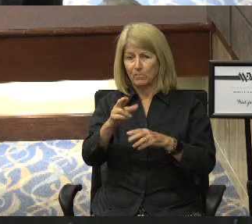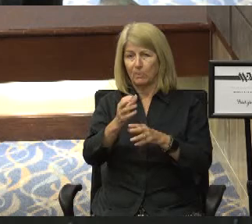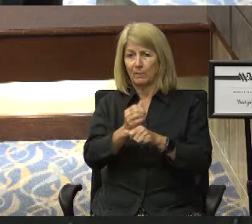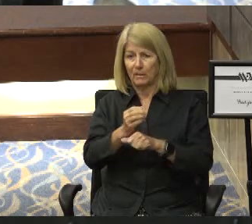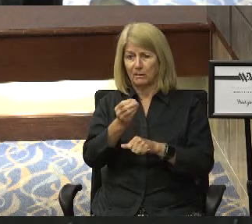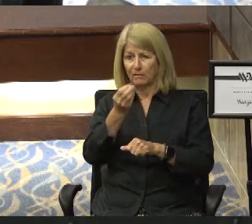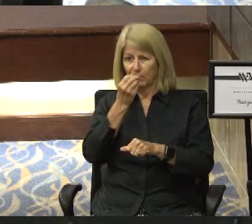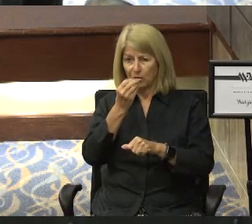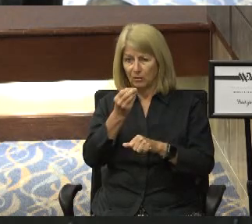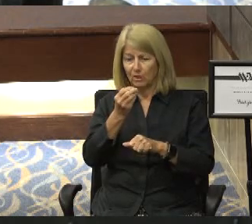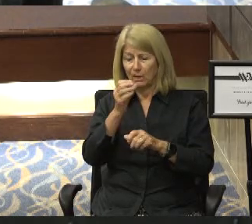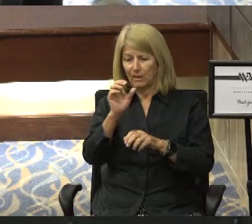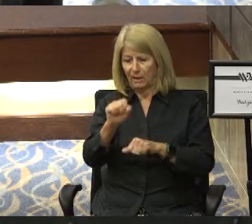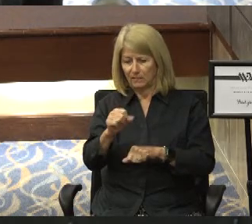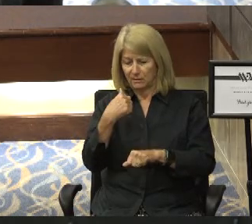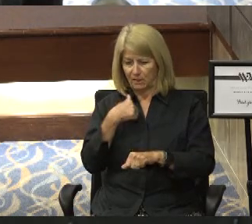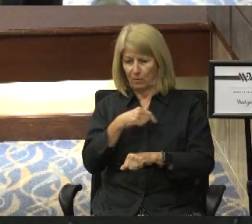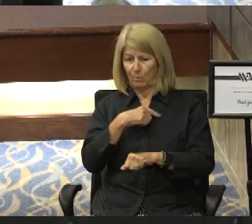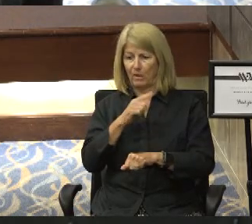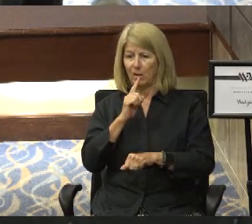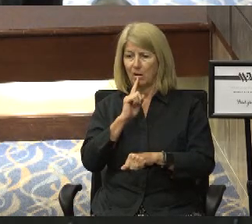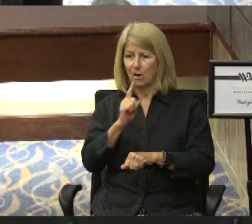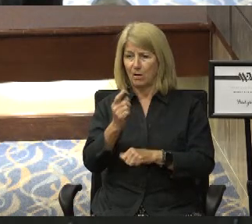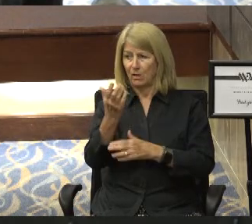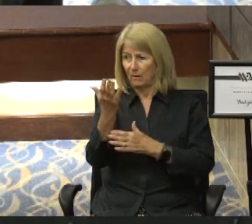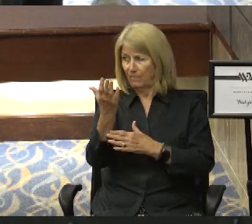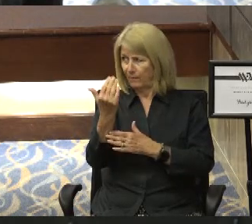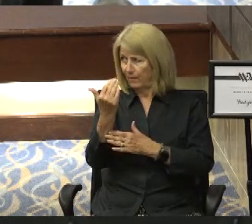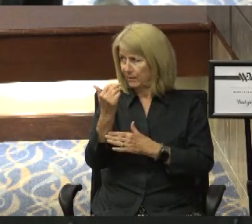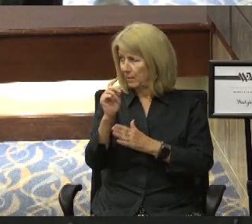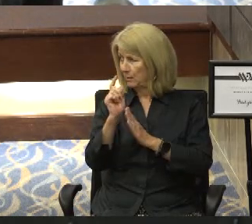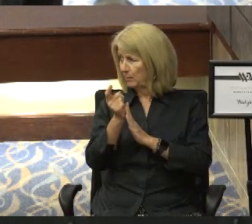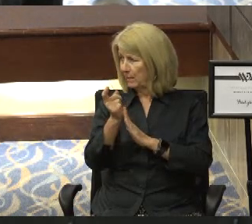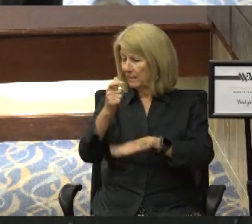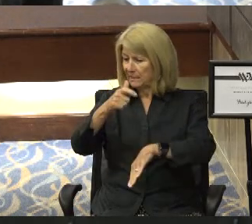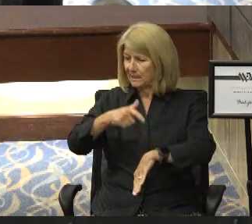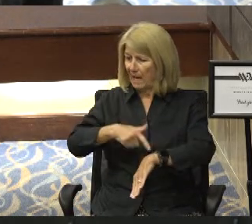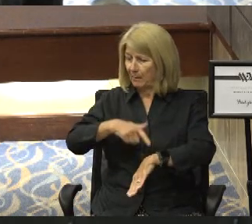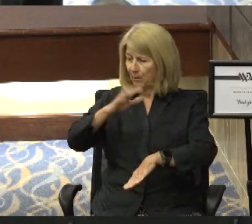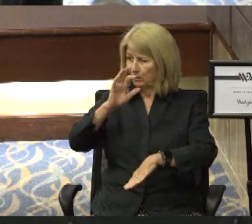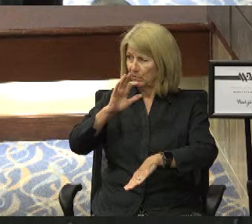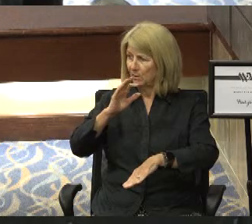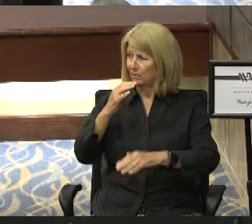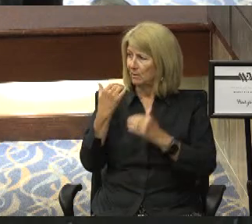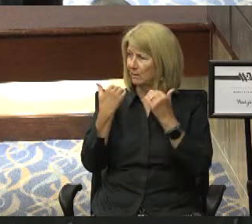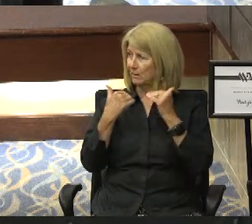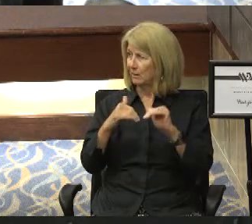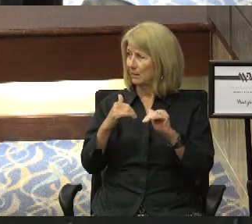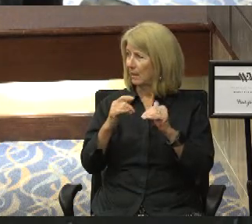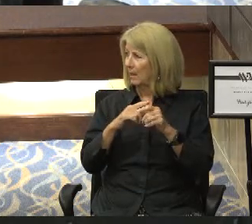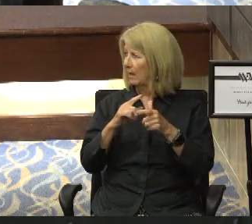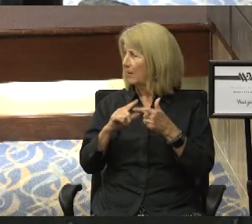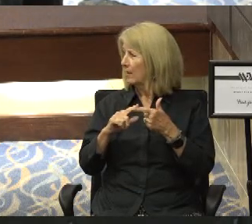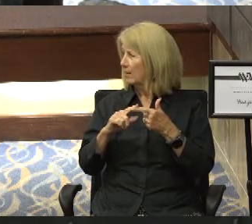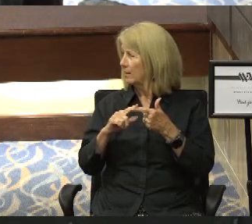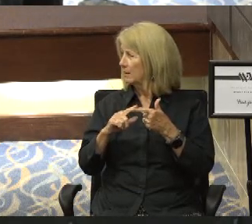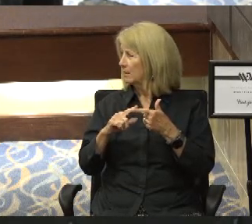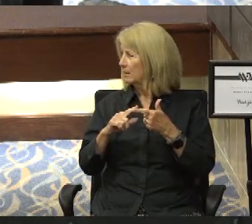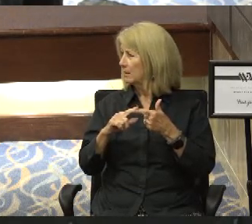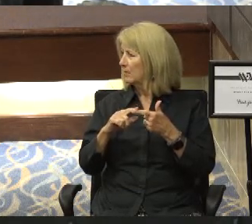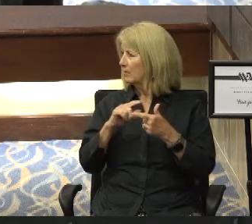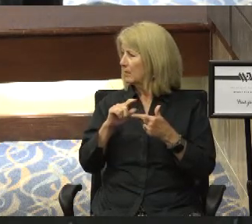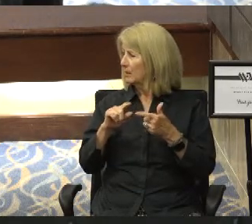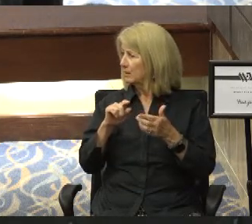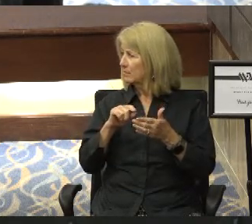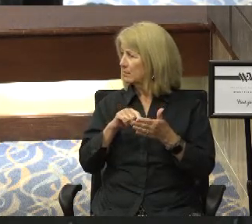Yes, we're on a 15-minute timer with Tim and Serena. They're going to head on up. This is discussion